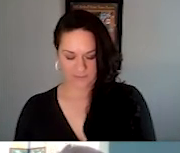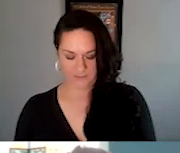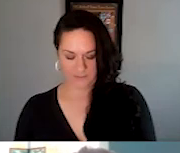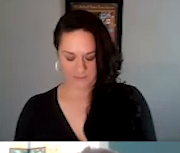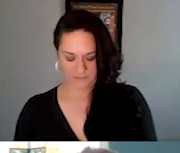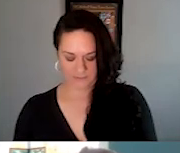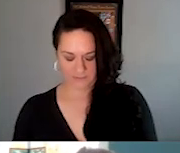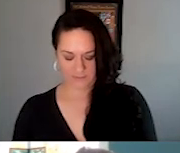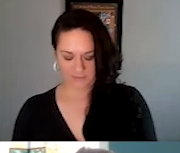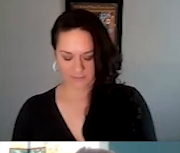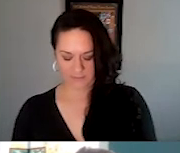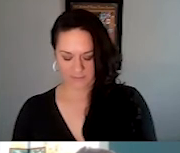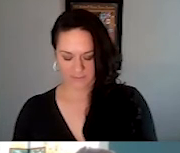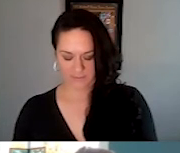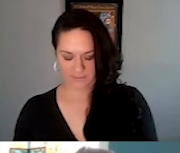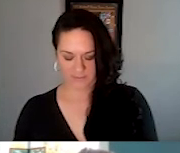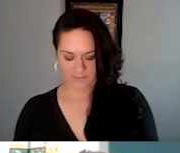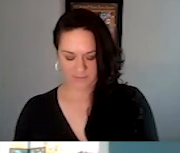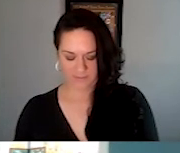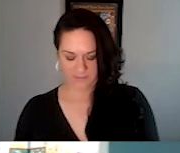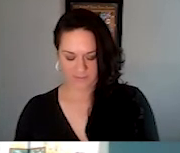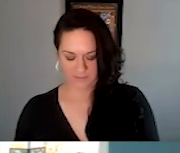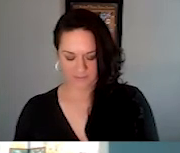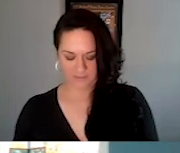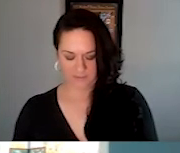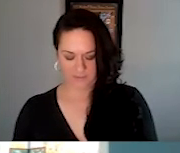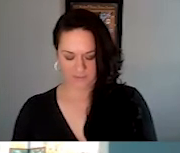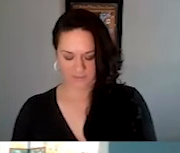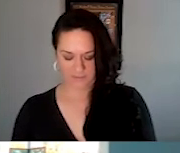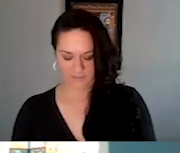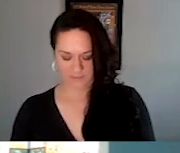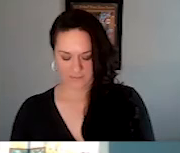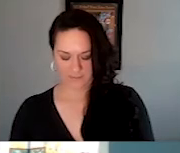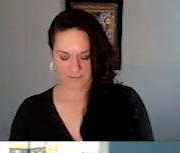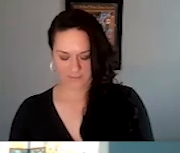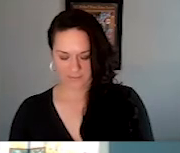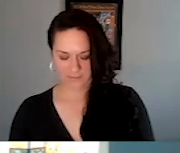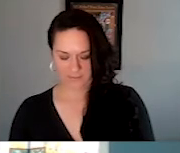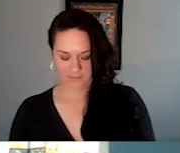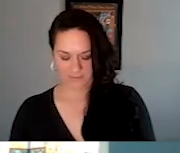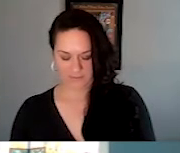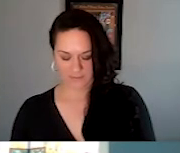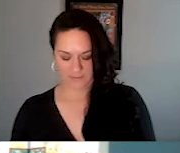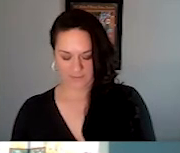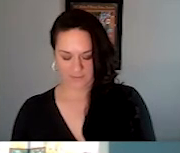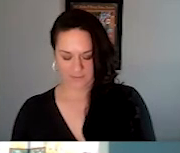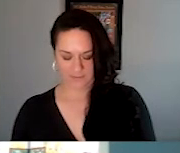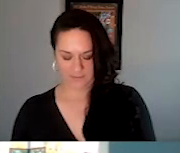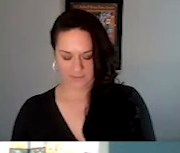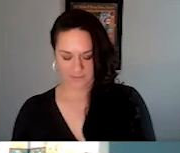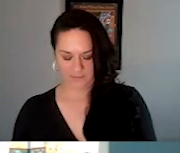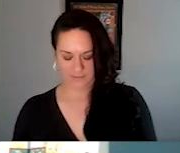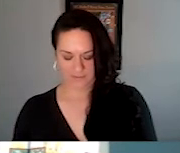that this wasn't really a cookie and that they shouldn't be eating it? And are we ending up with poison control issues because of